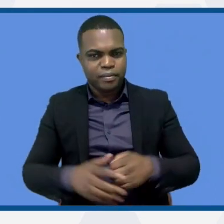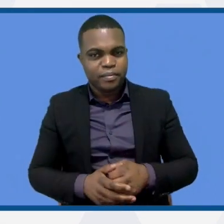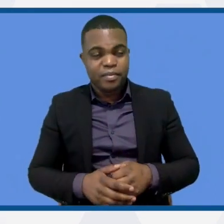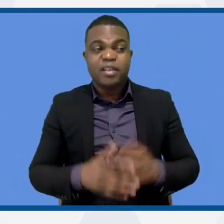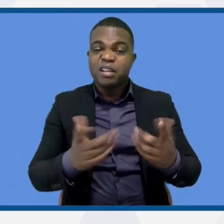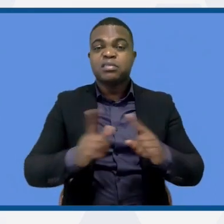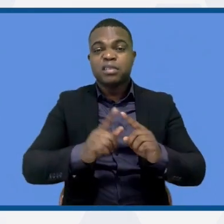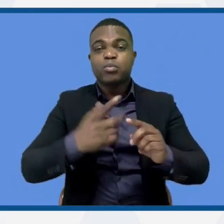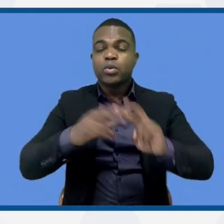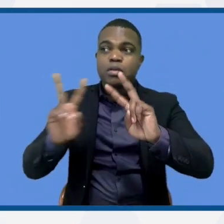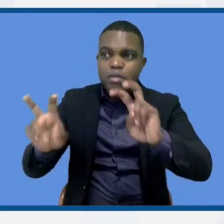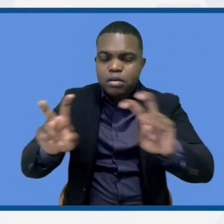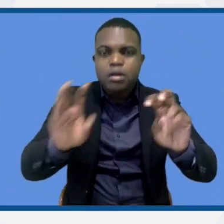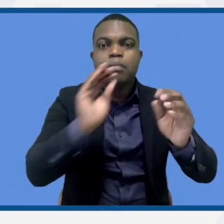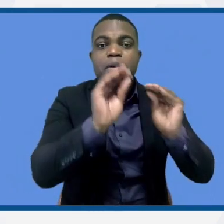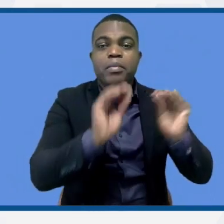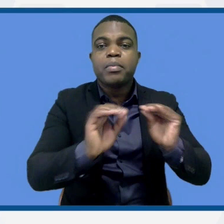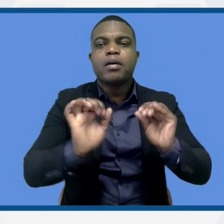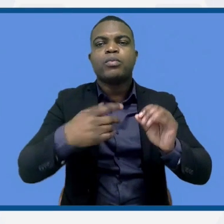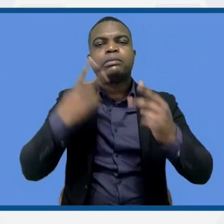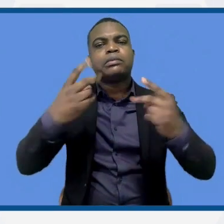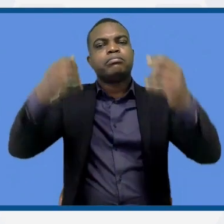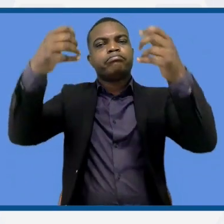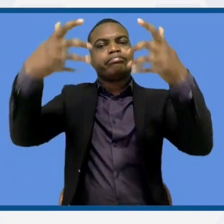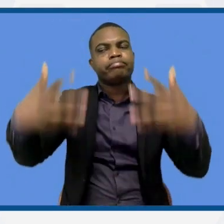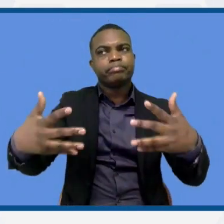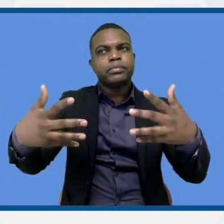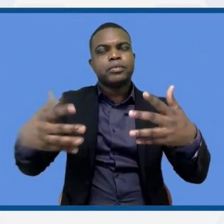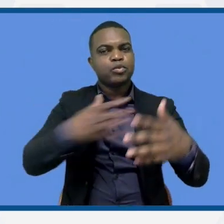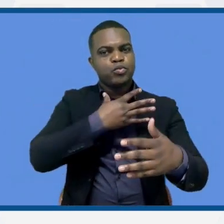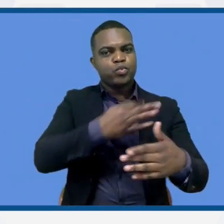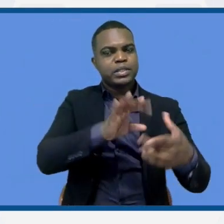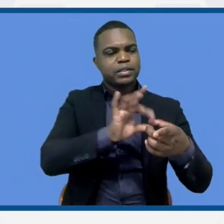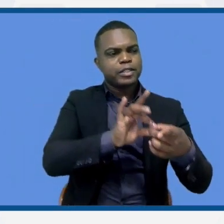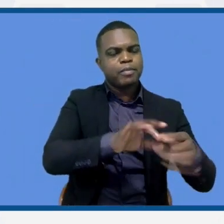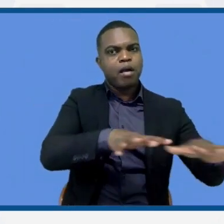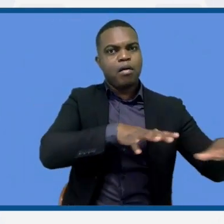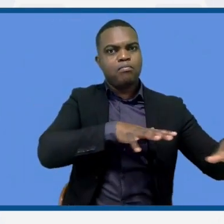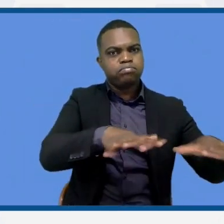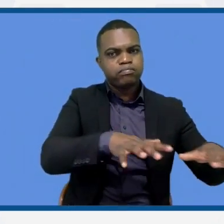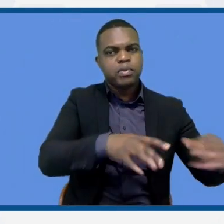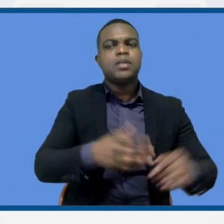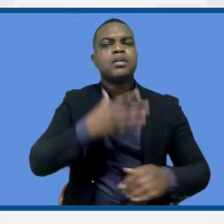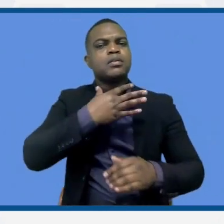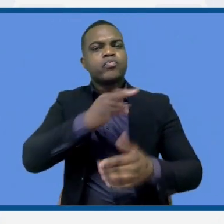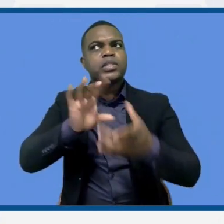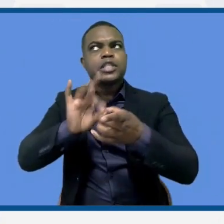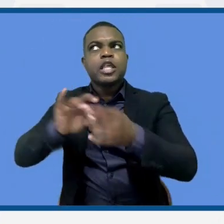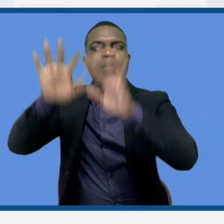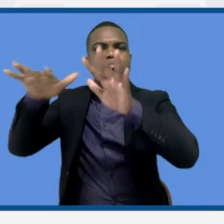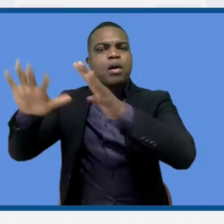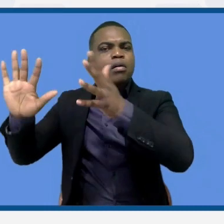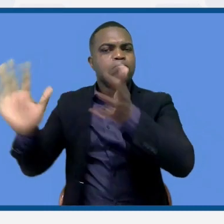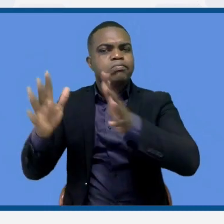able to do all this at subnational level in each of the countries. We have Chile here, and so we